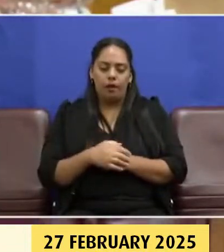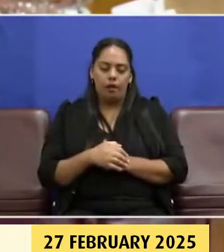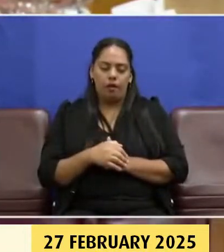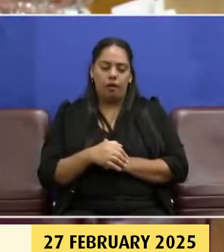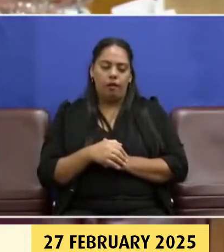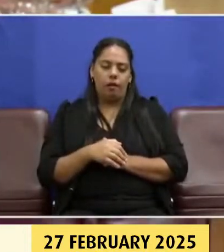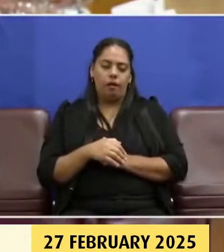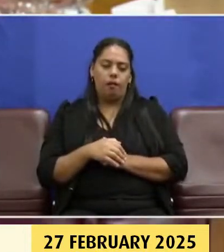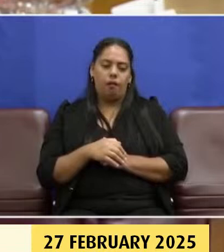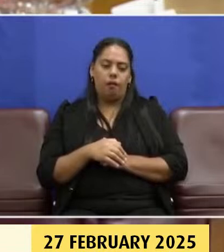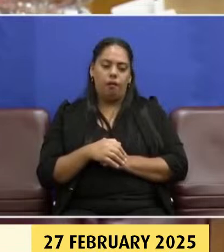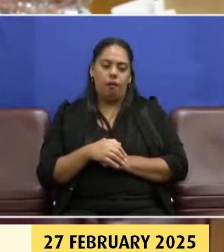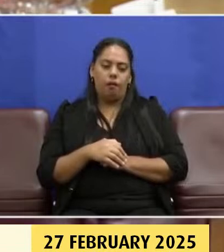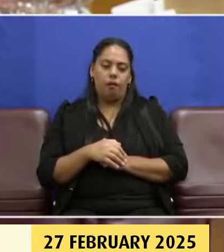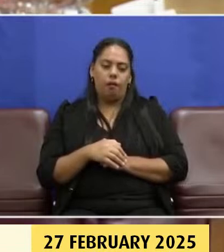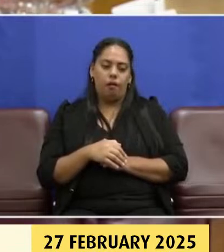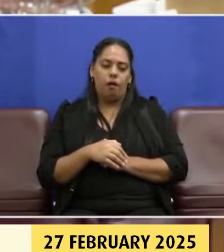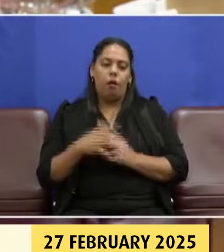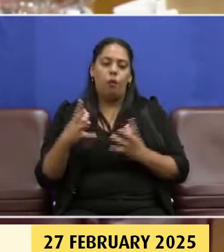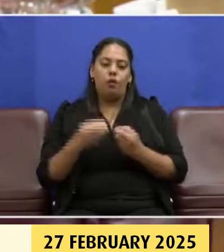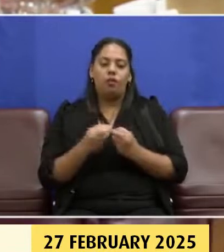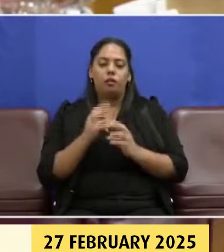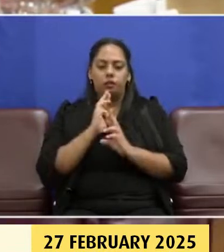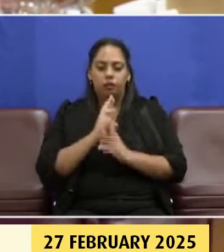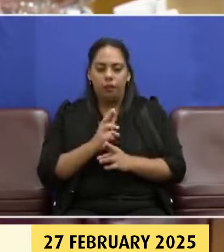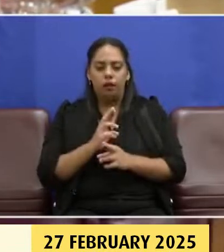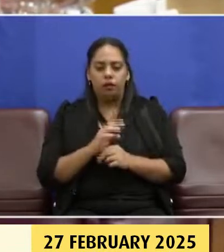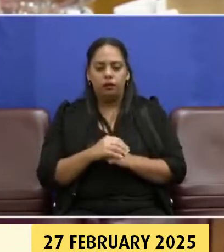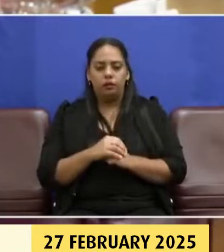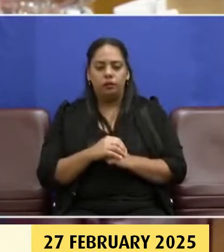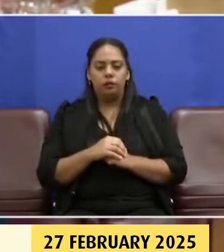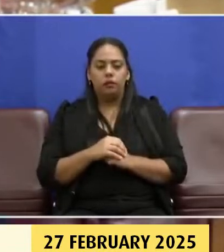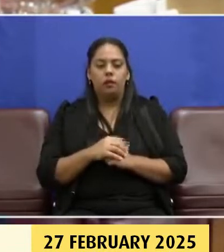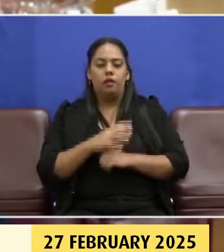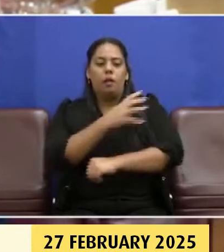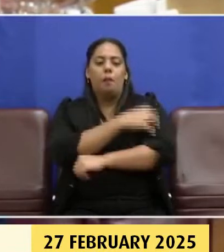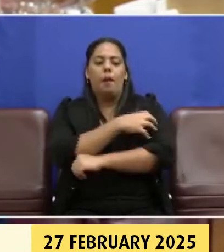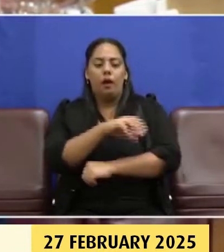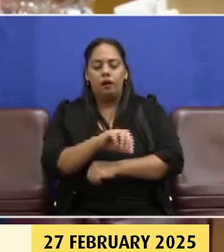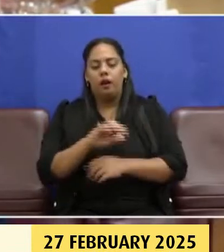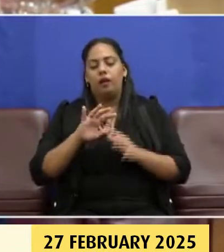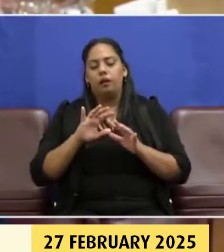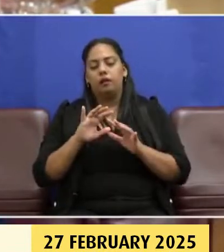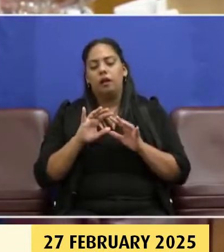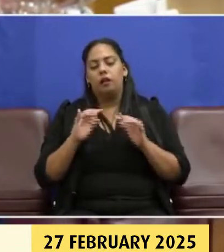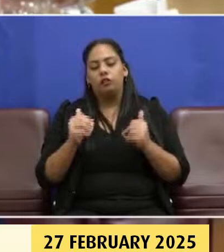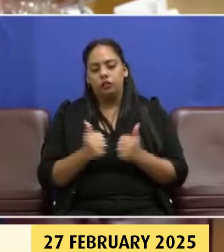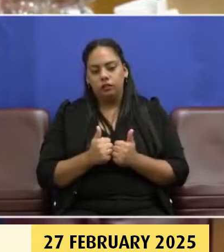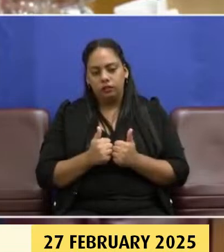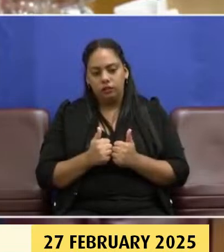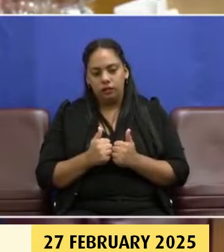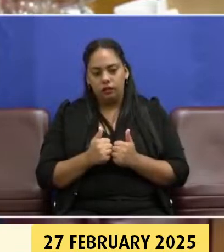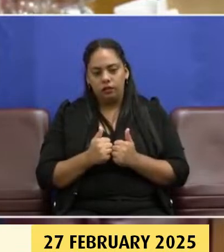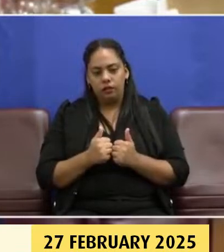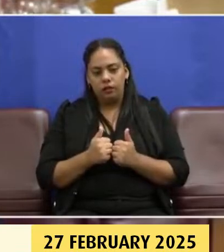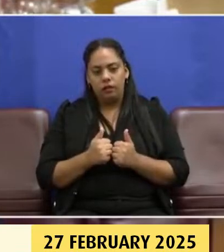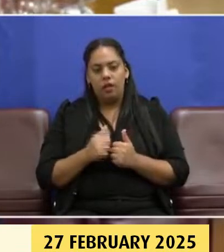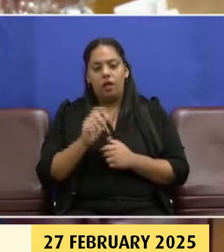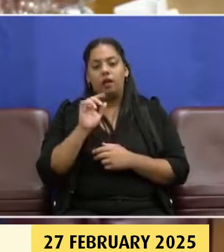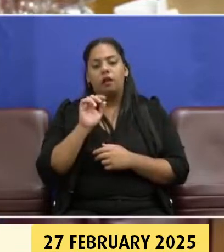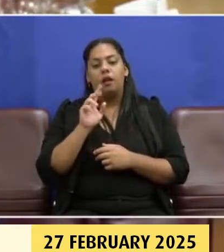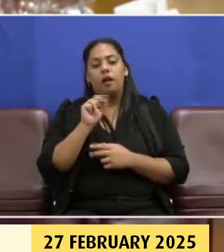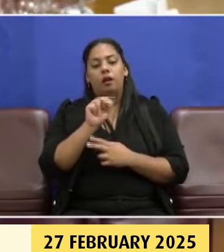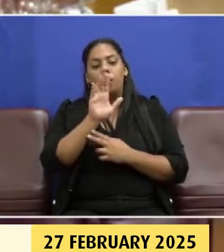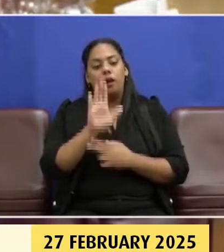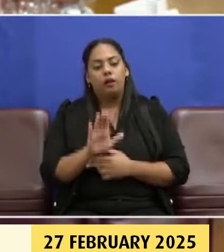Now, with respect to the mandate of the agency, the NYDA